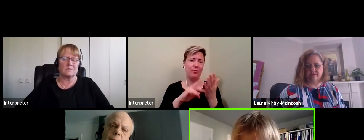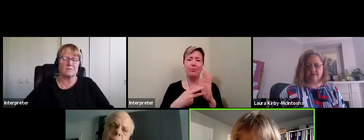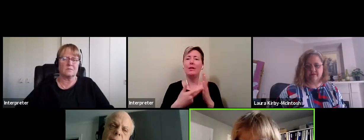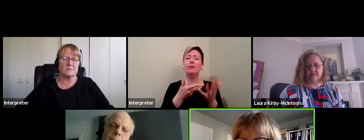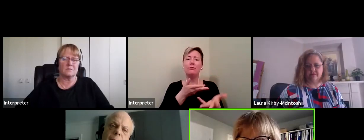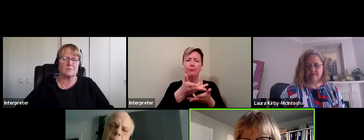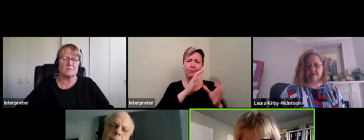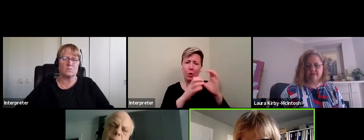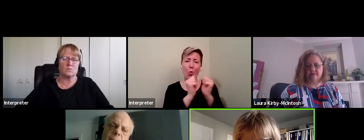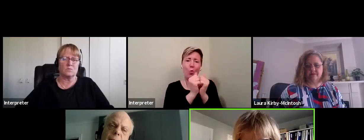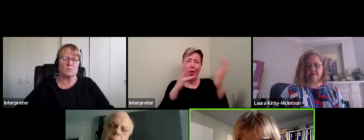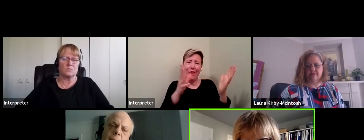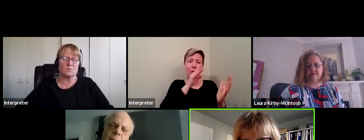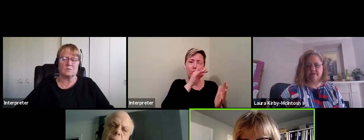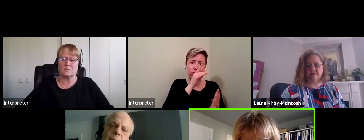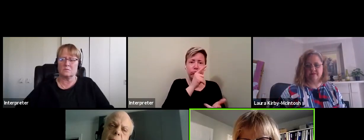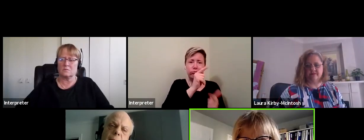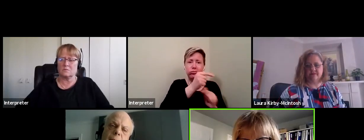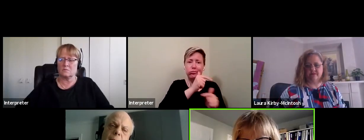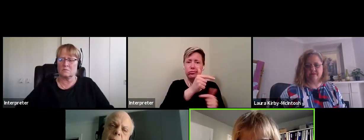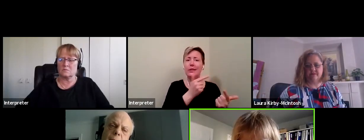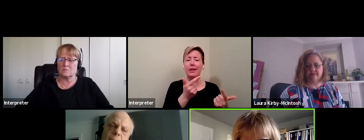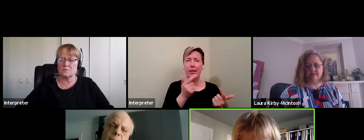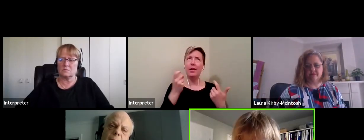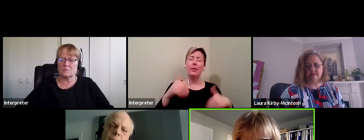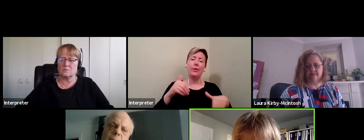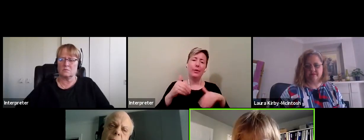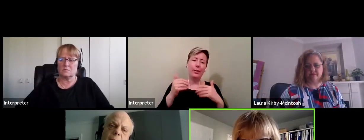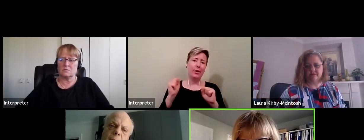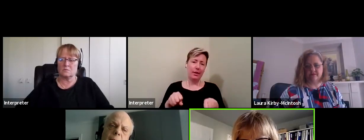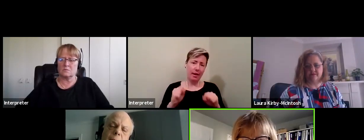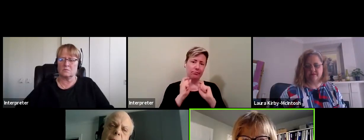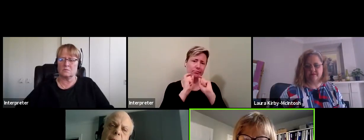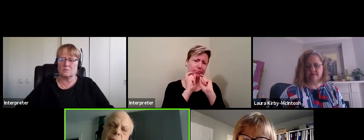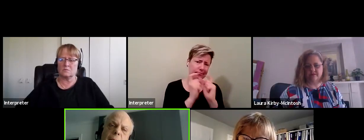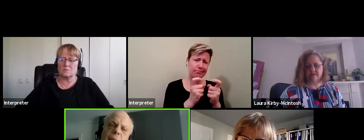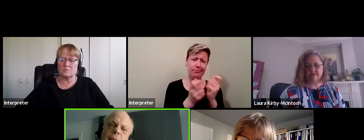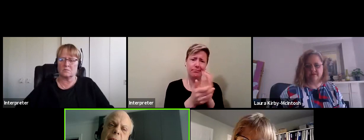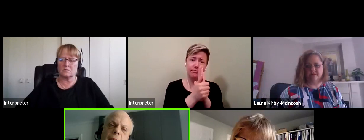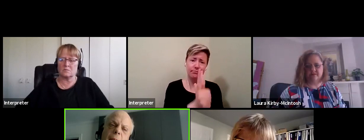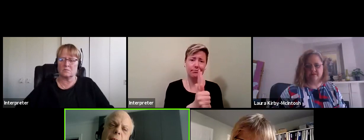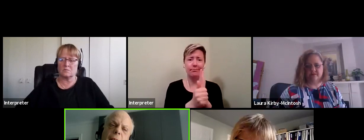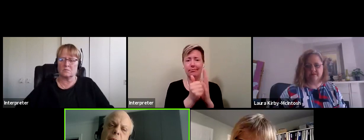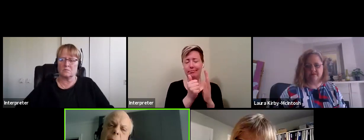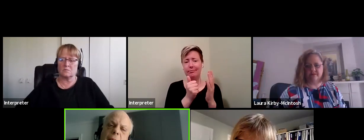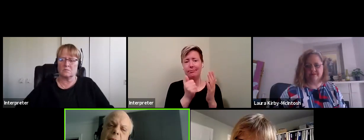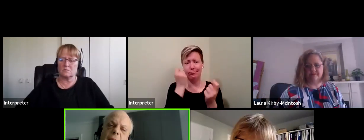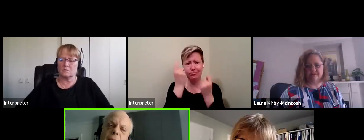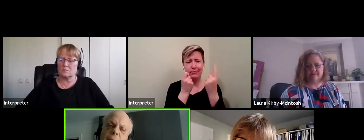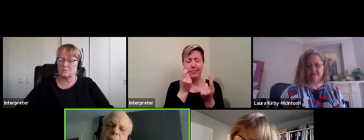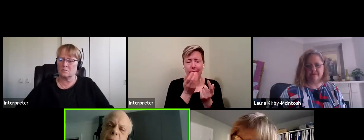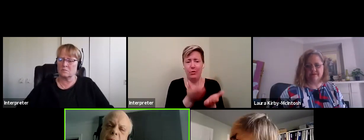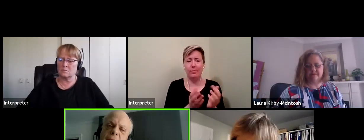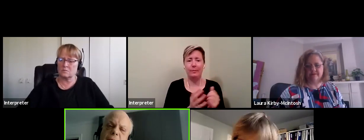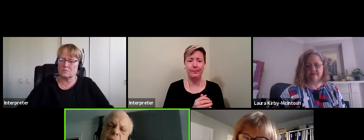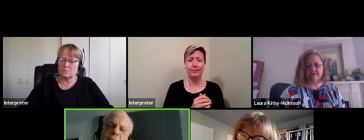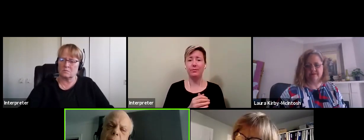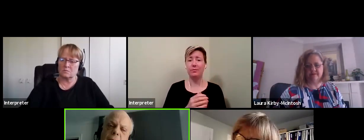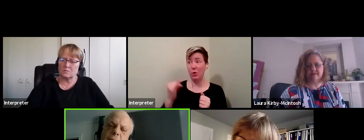bring tremendous resources and skills into this scenario. And so if any of them are at home right now due to